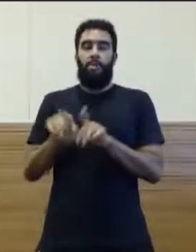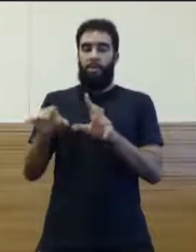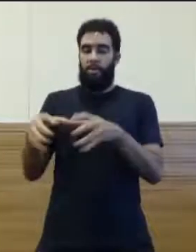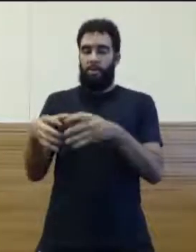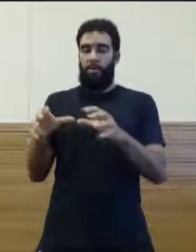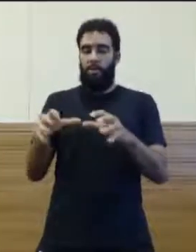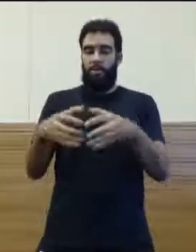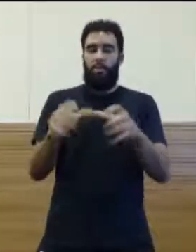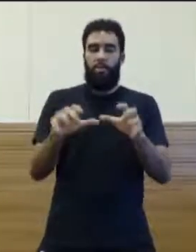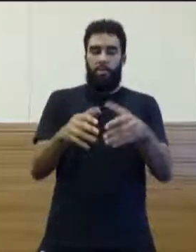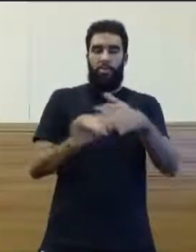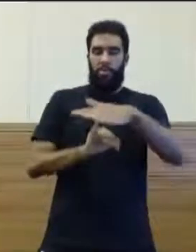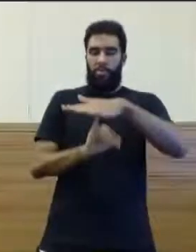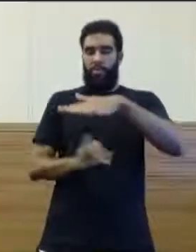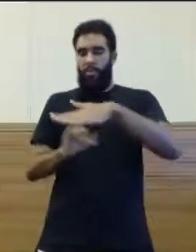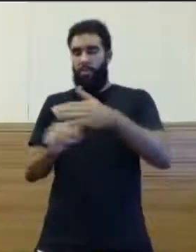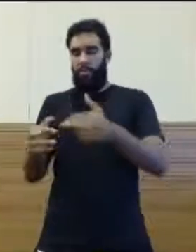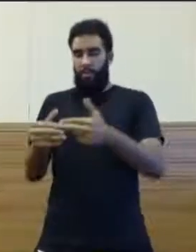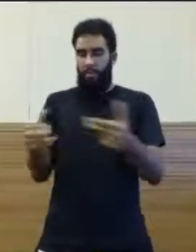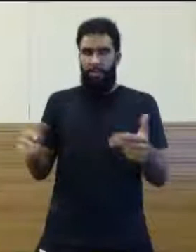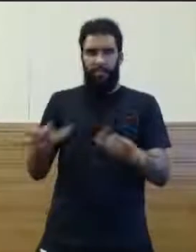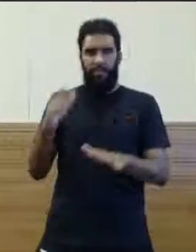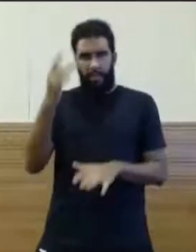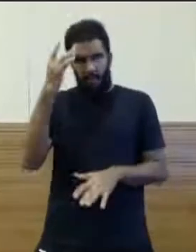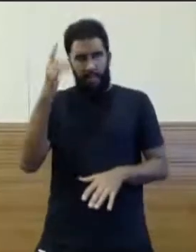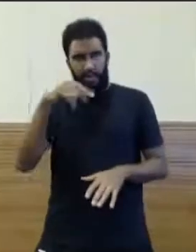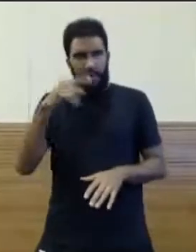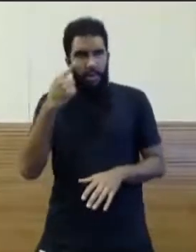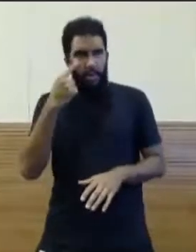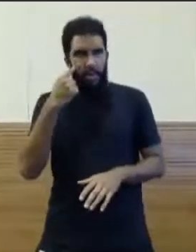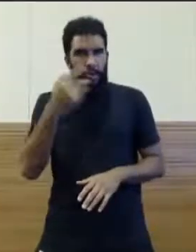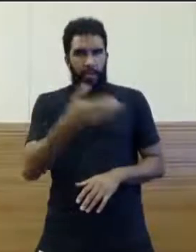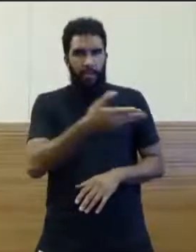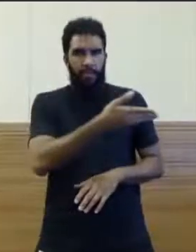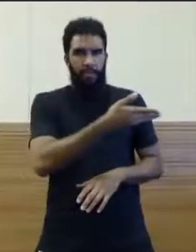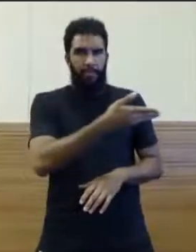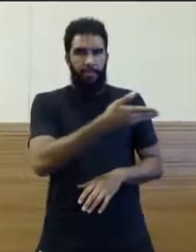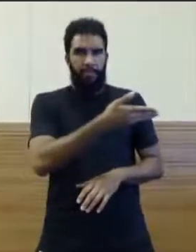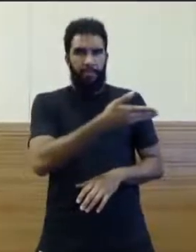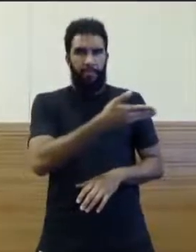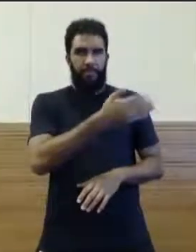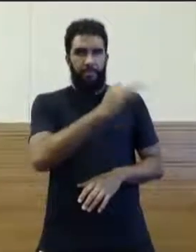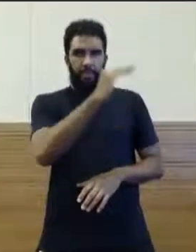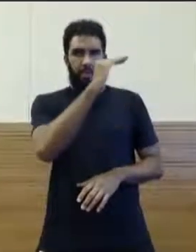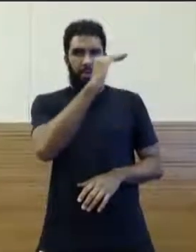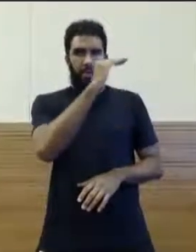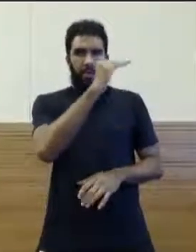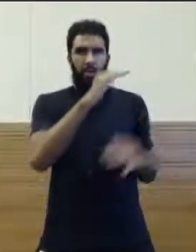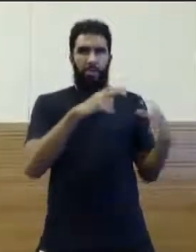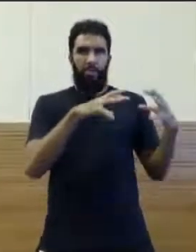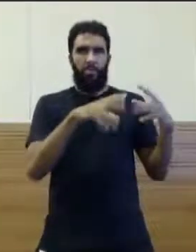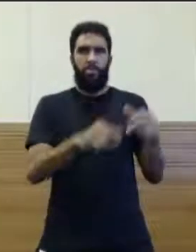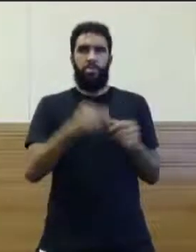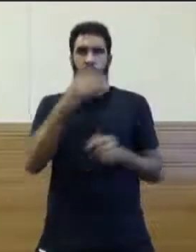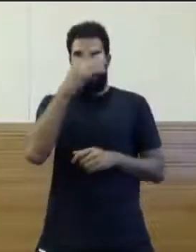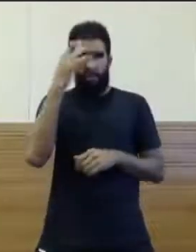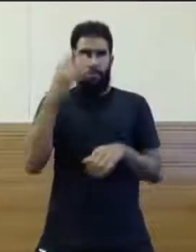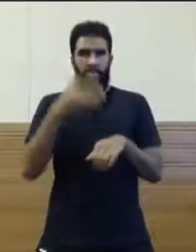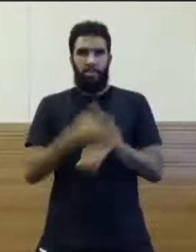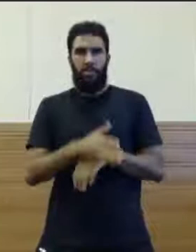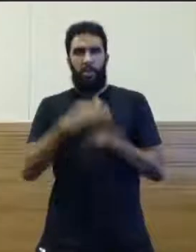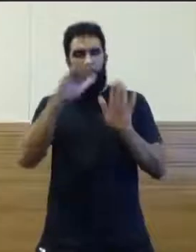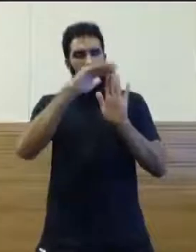the work, doing interinstitutional groups. I don't know if you can see it. I put all